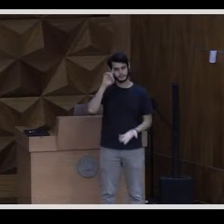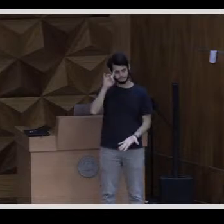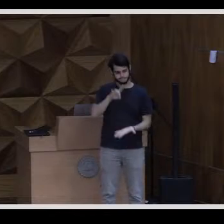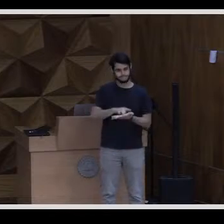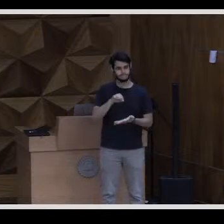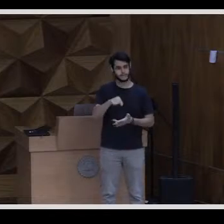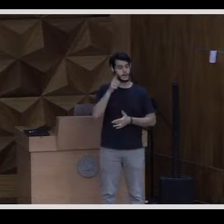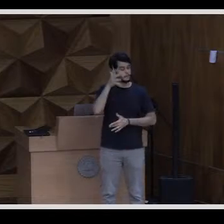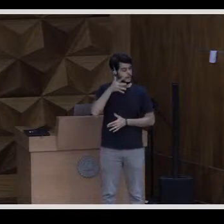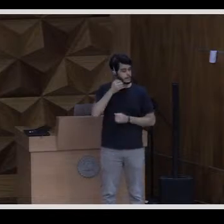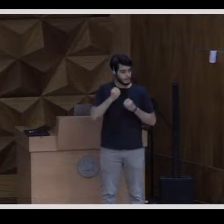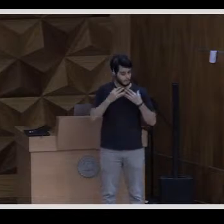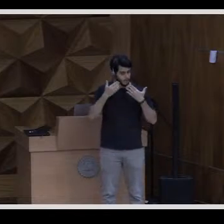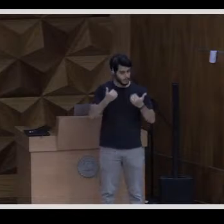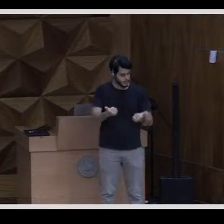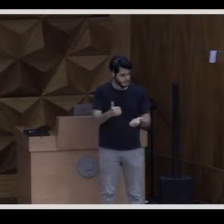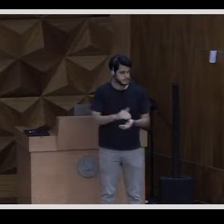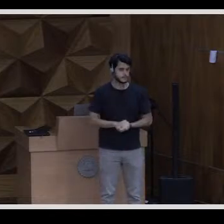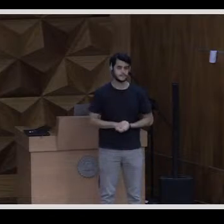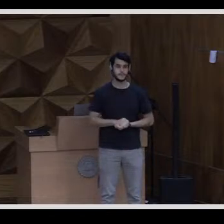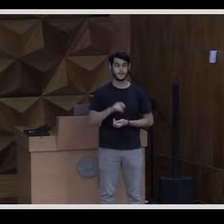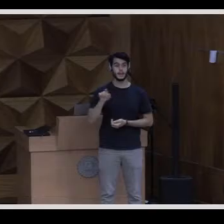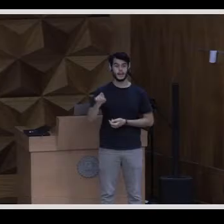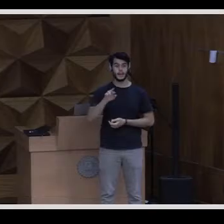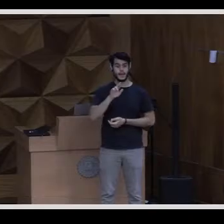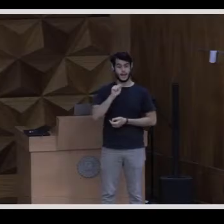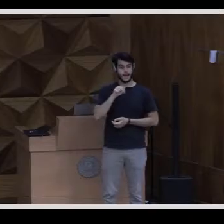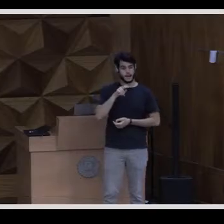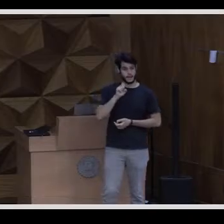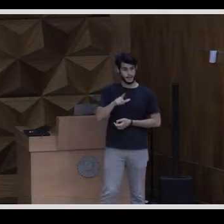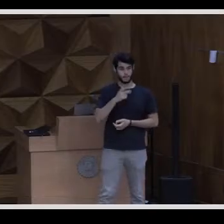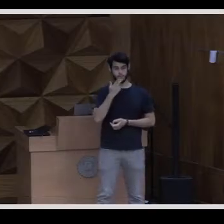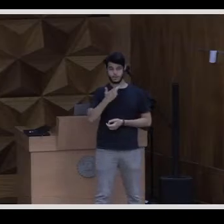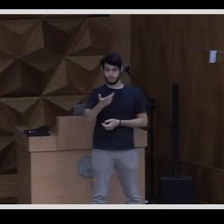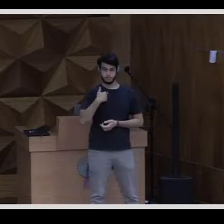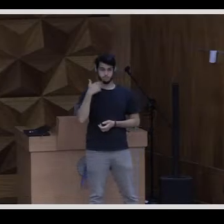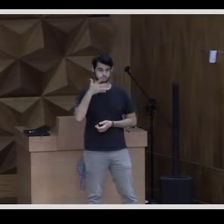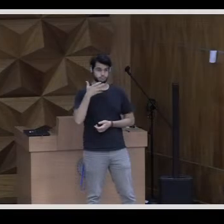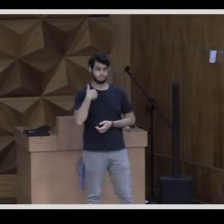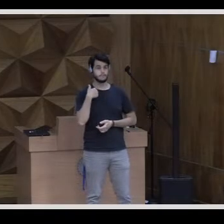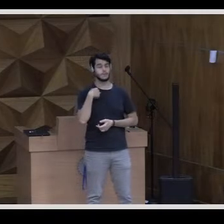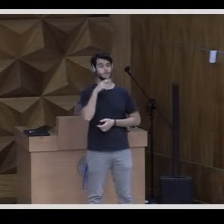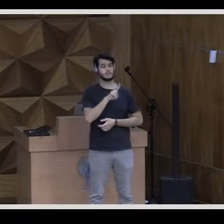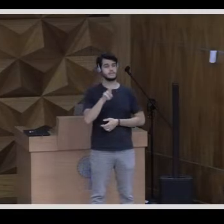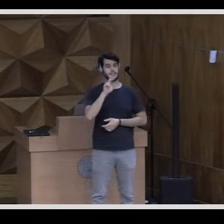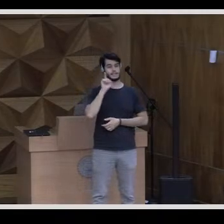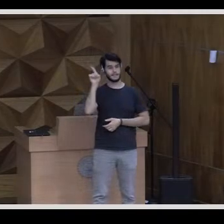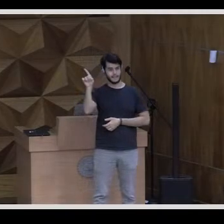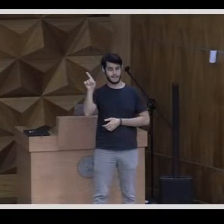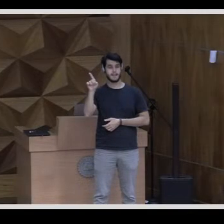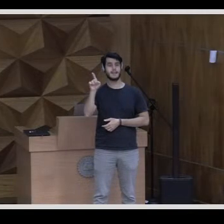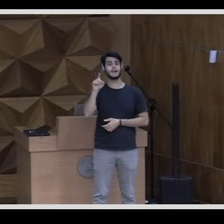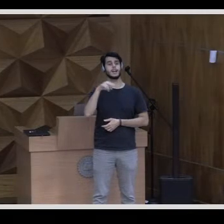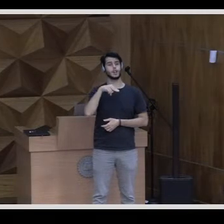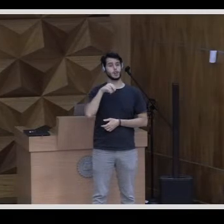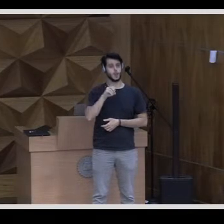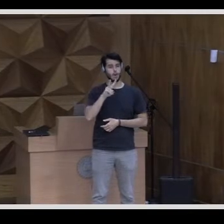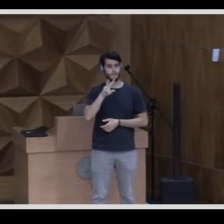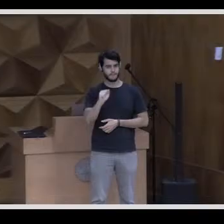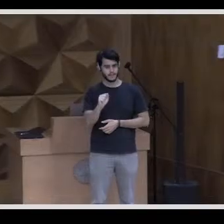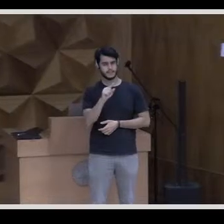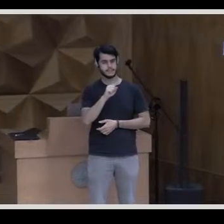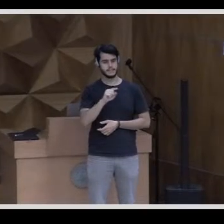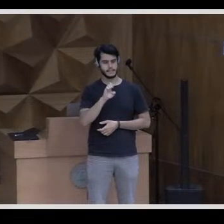So as Raquel said in the introduction, I'm from the University of Waikato. And that is in New Zealand. It's in the North Island of New Zealand, a place